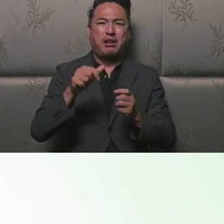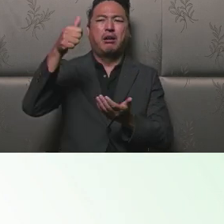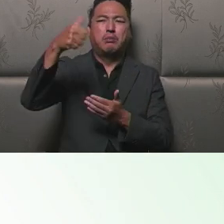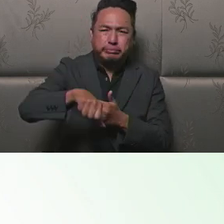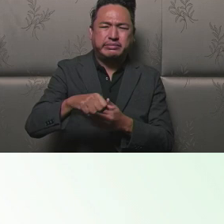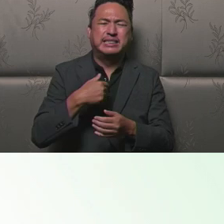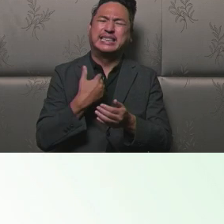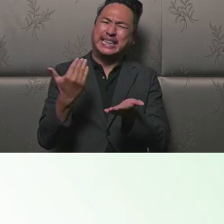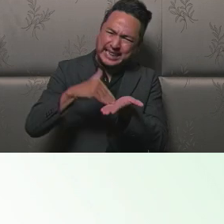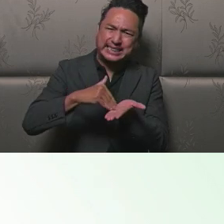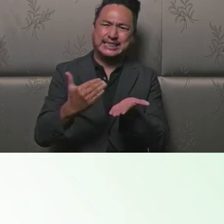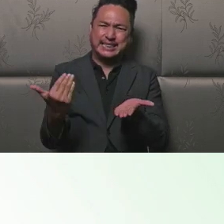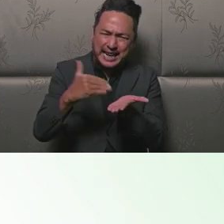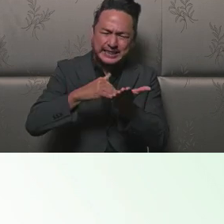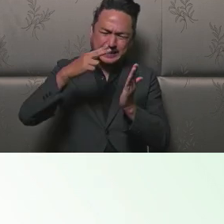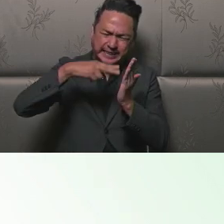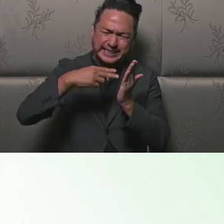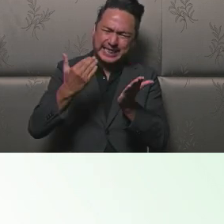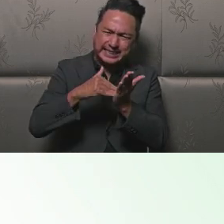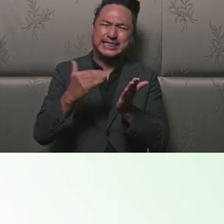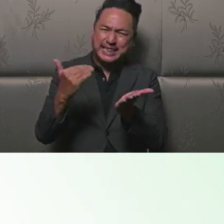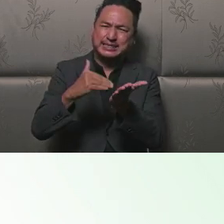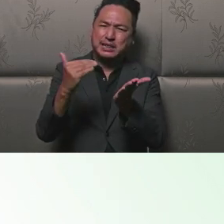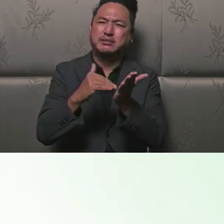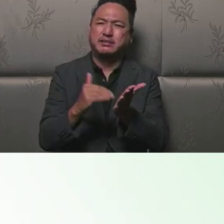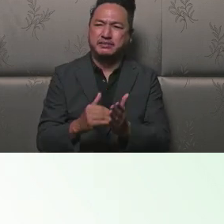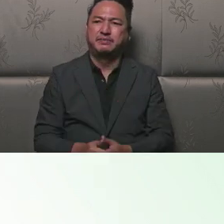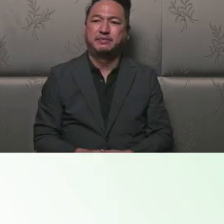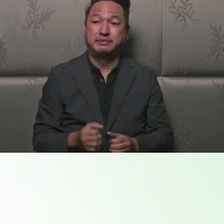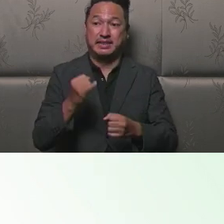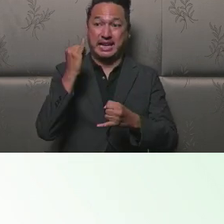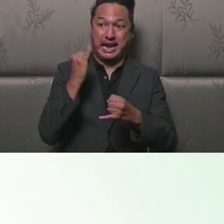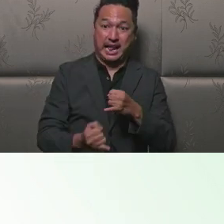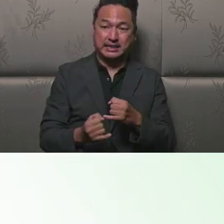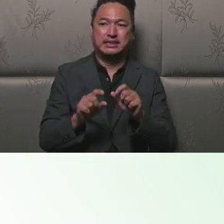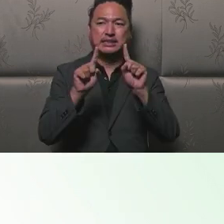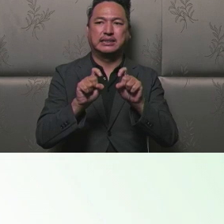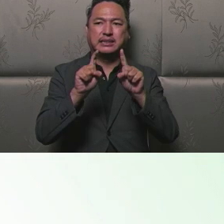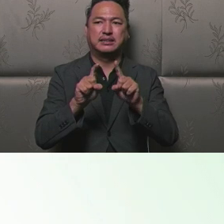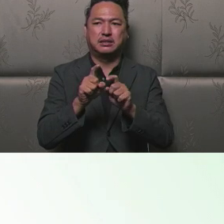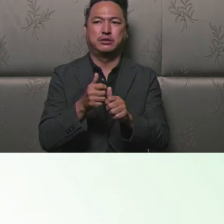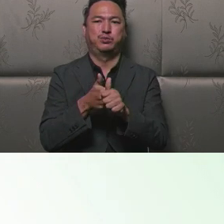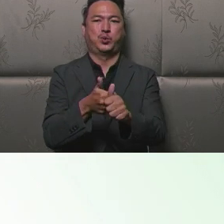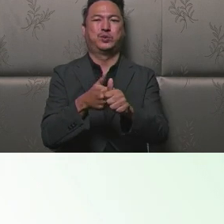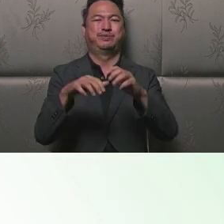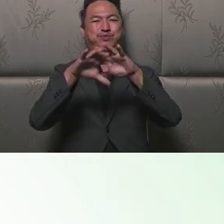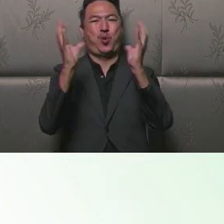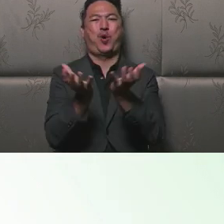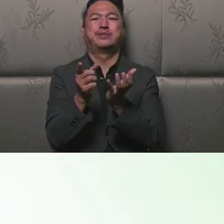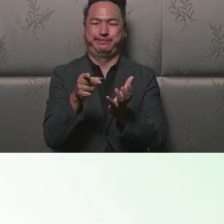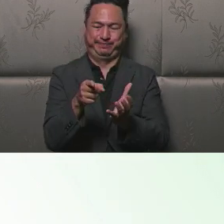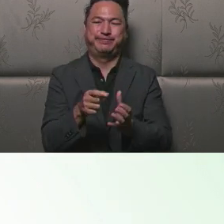pass the exam, which is administered by NIL or by the state. So